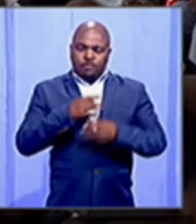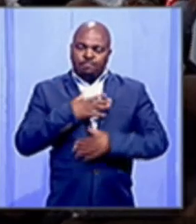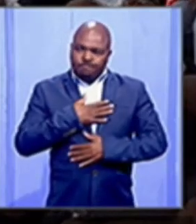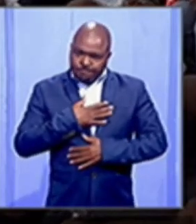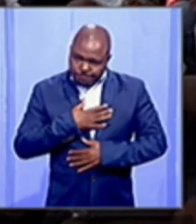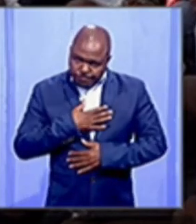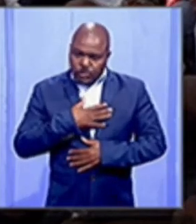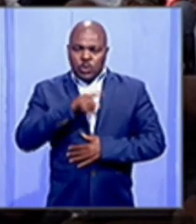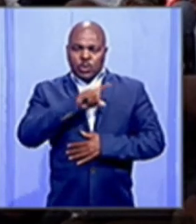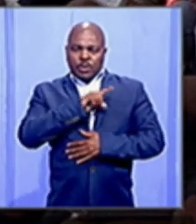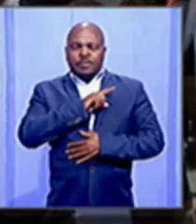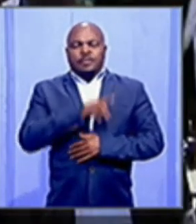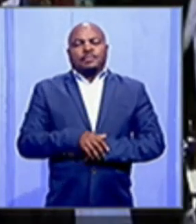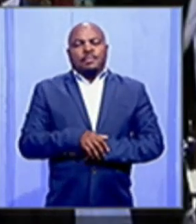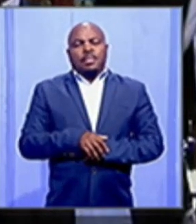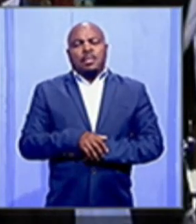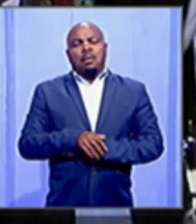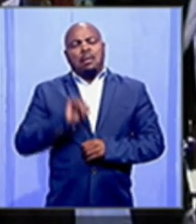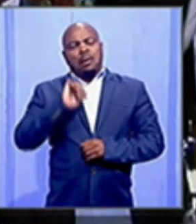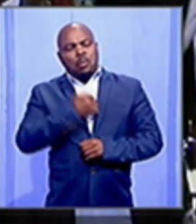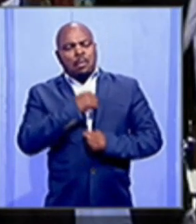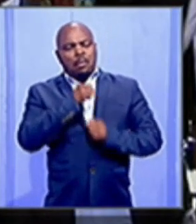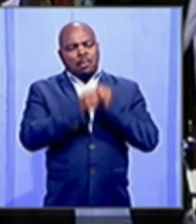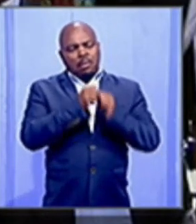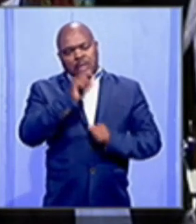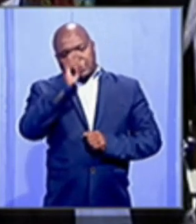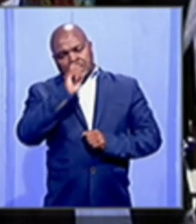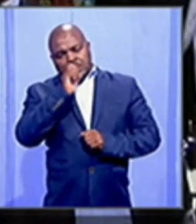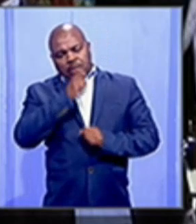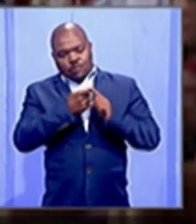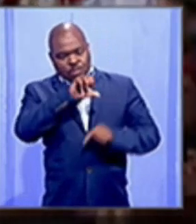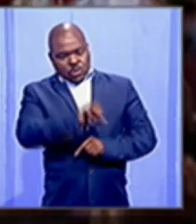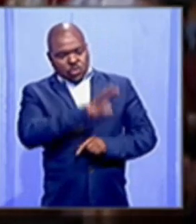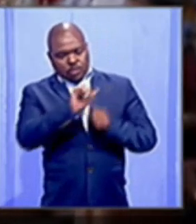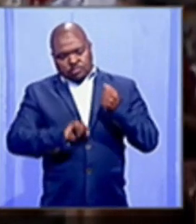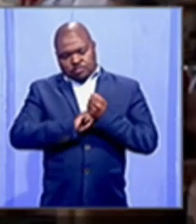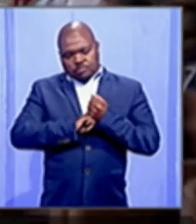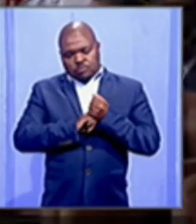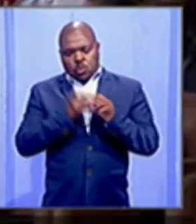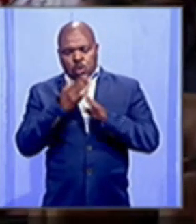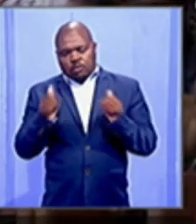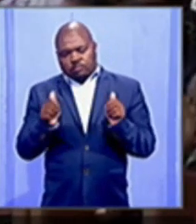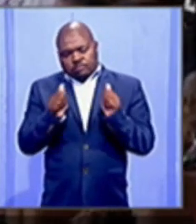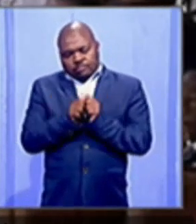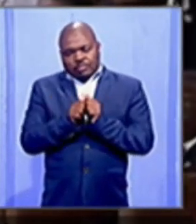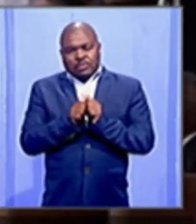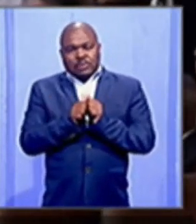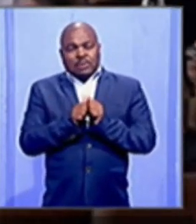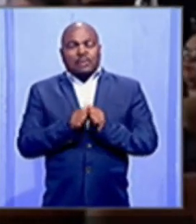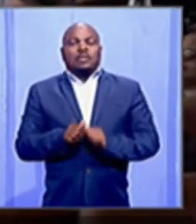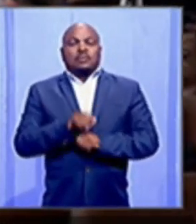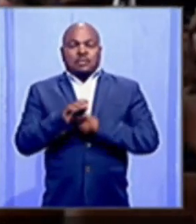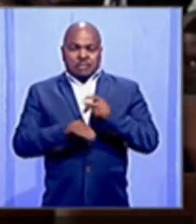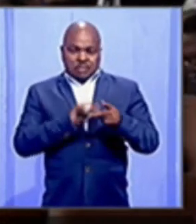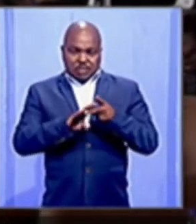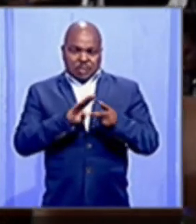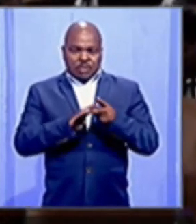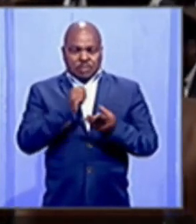have collaborated with our brothers and sisters from South Africa in undertaking